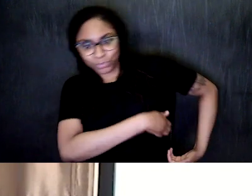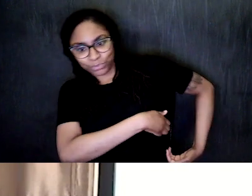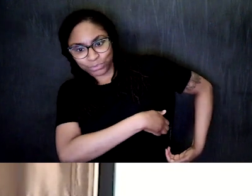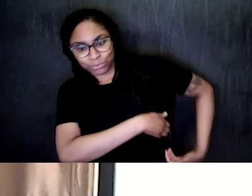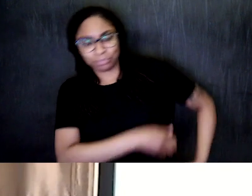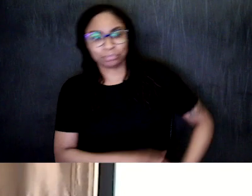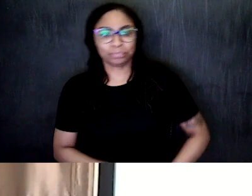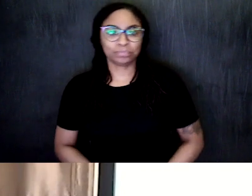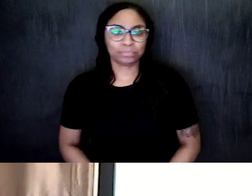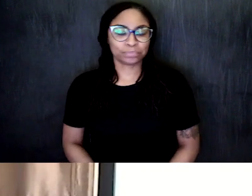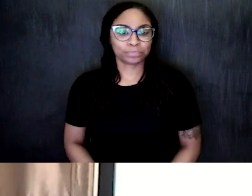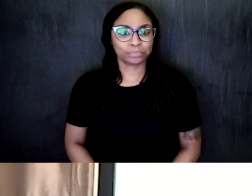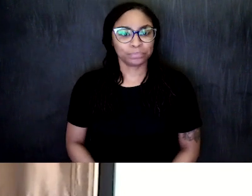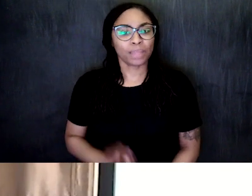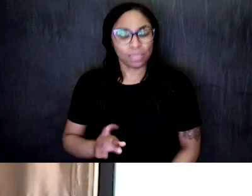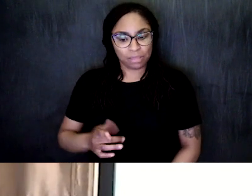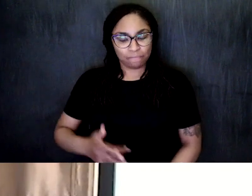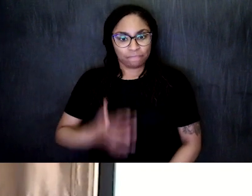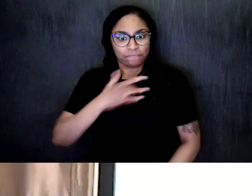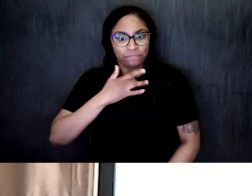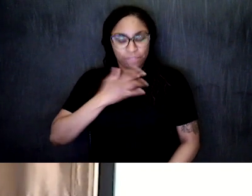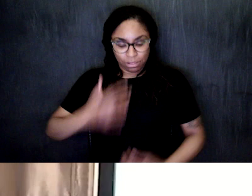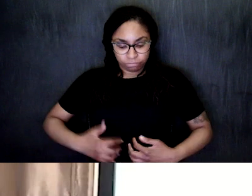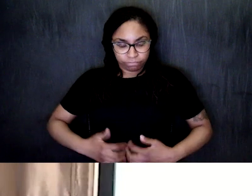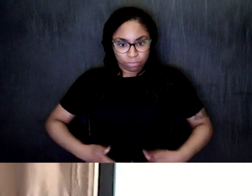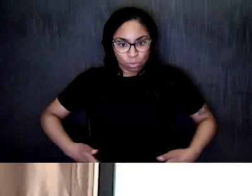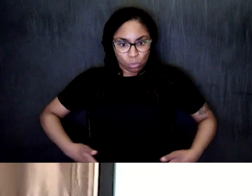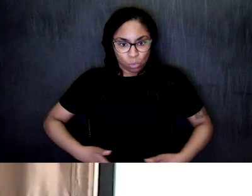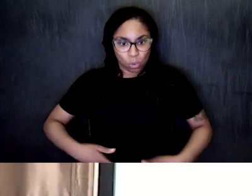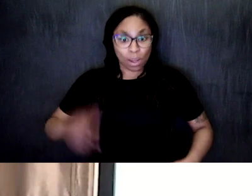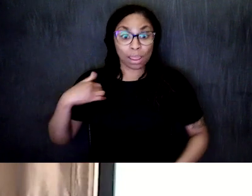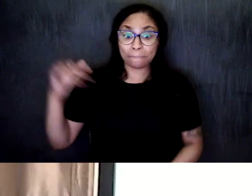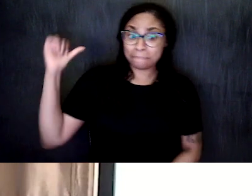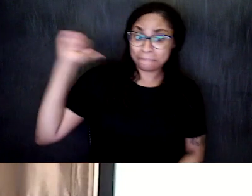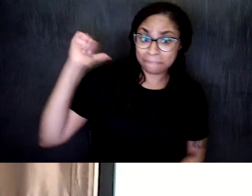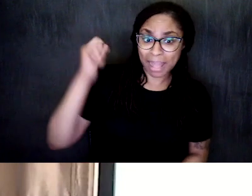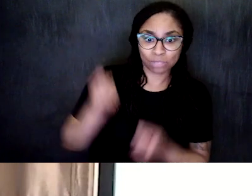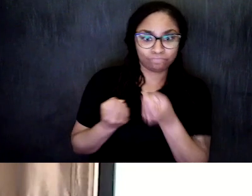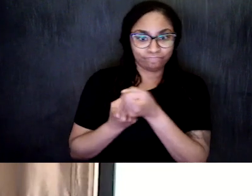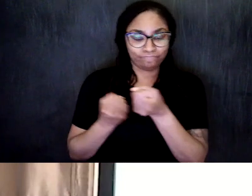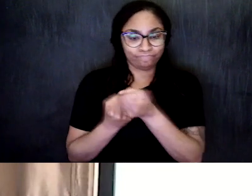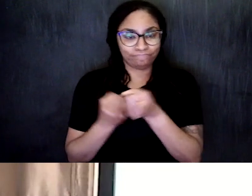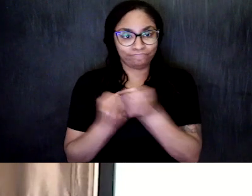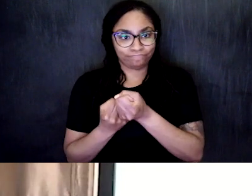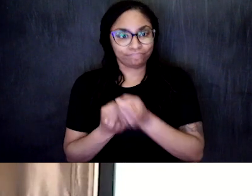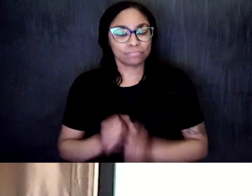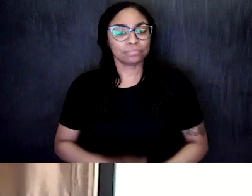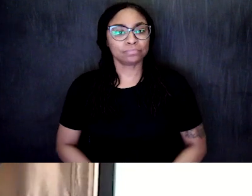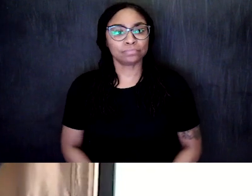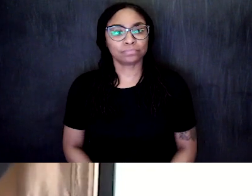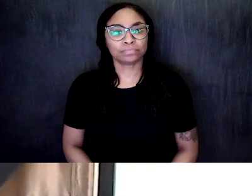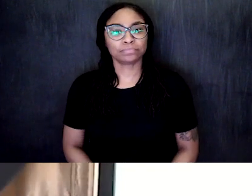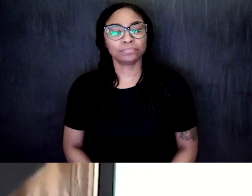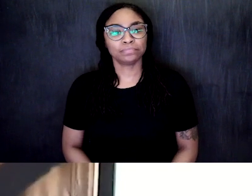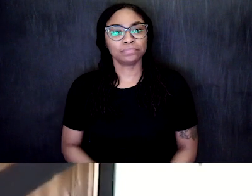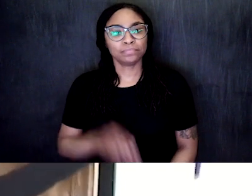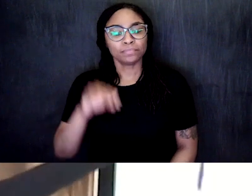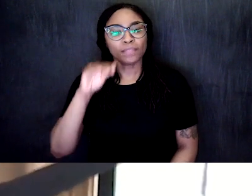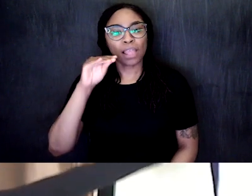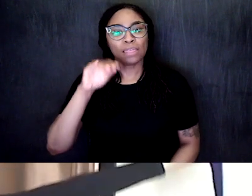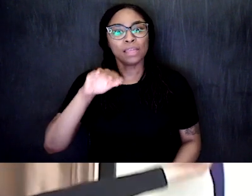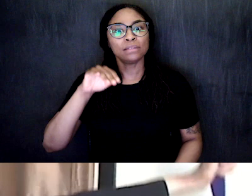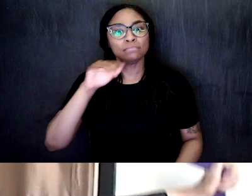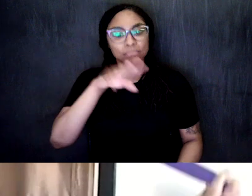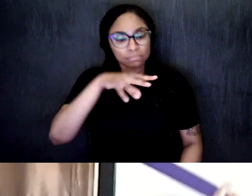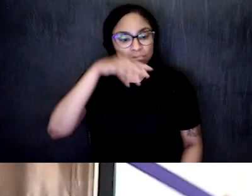Go back to pulling in through the lower abdominals. Keep your back supported. And then inhale, bring it up, and